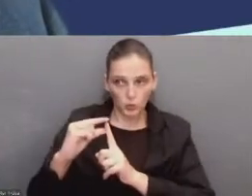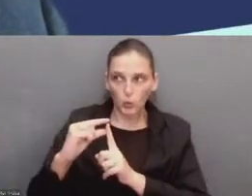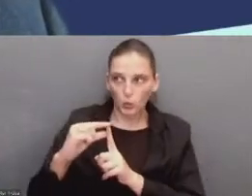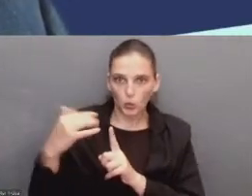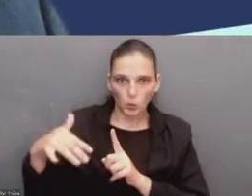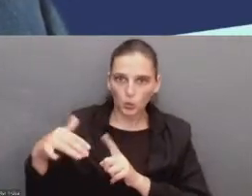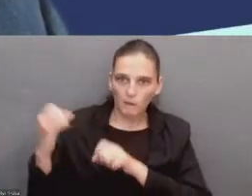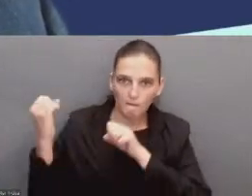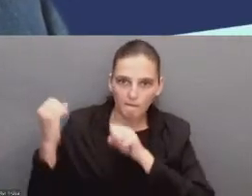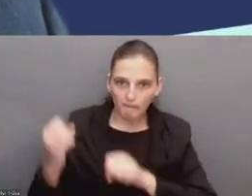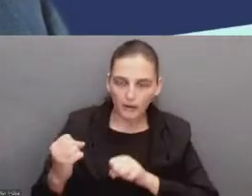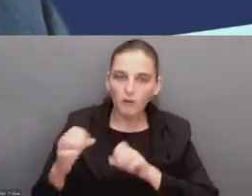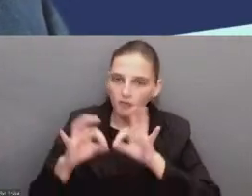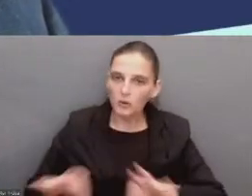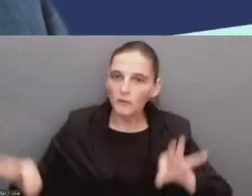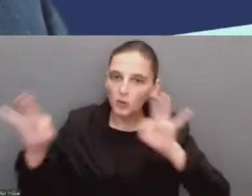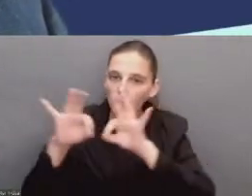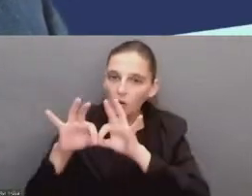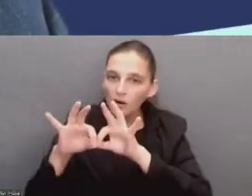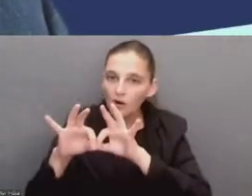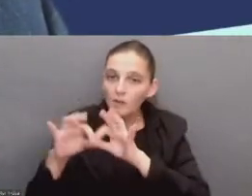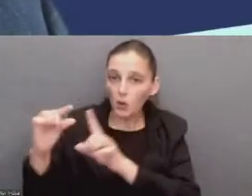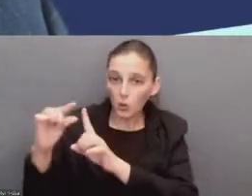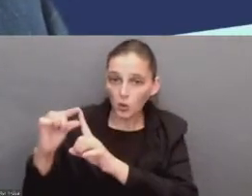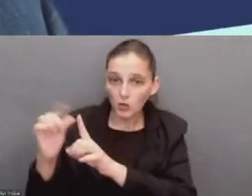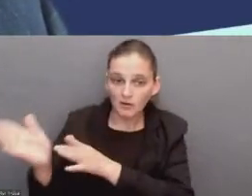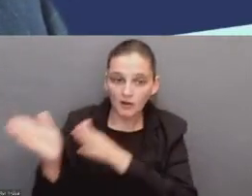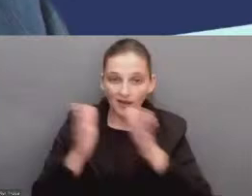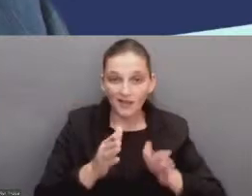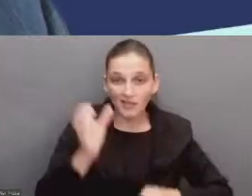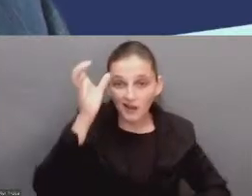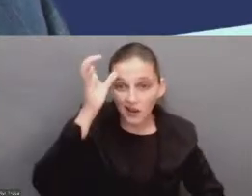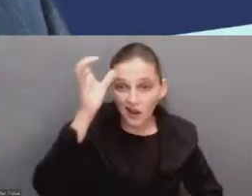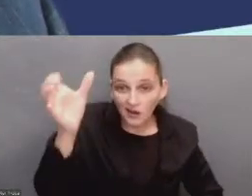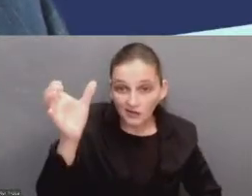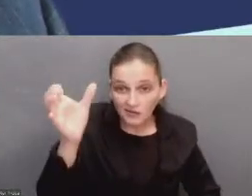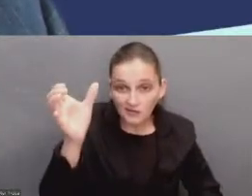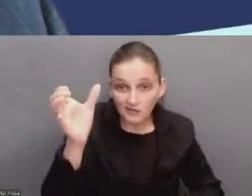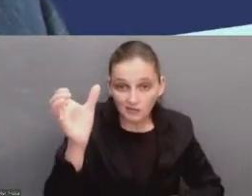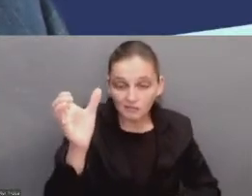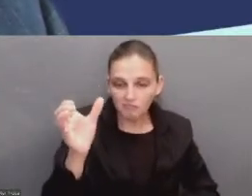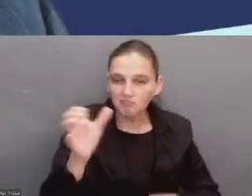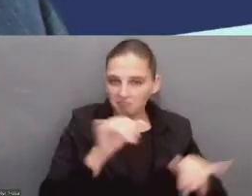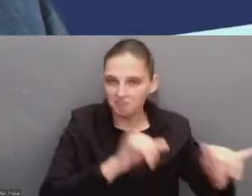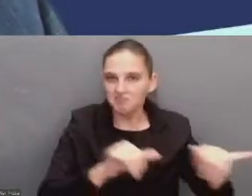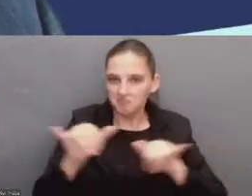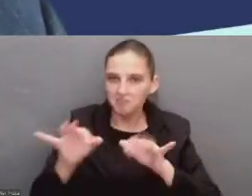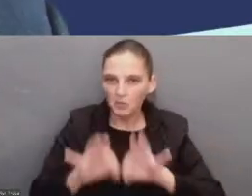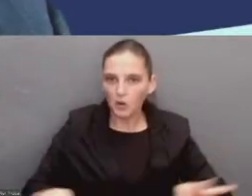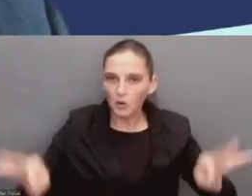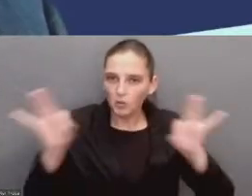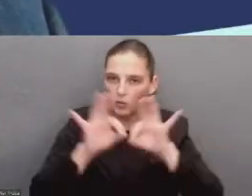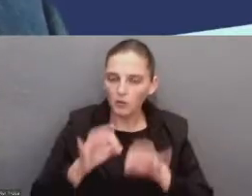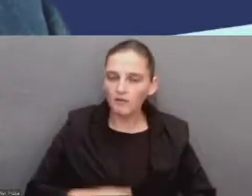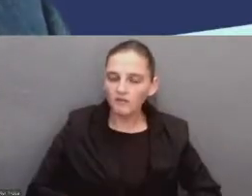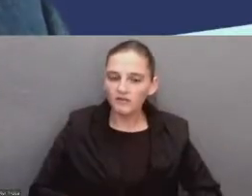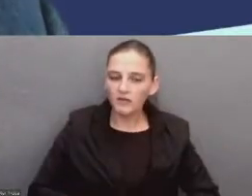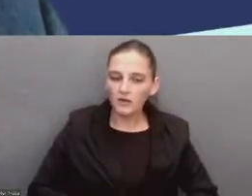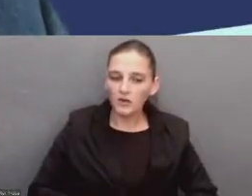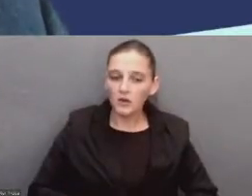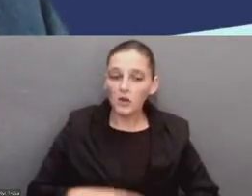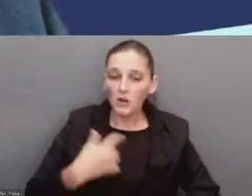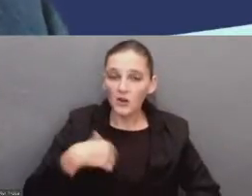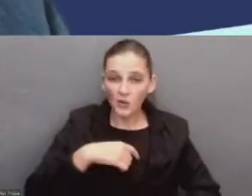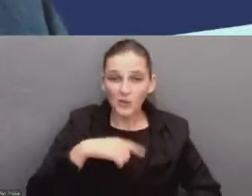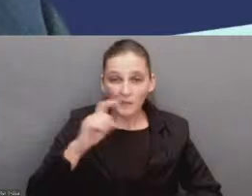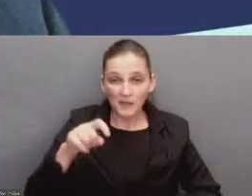important, but also the concepts that we're discussing and conveying. And we must be respectful. And in fact, we